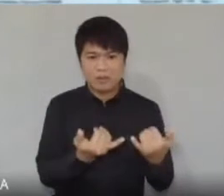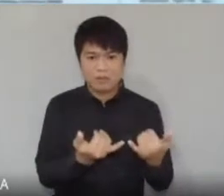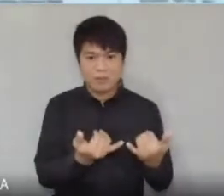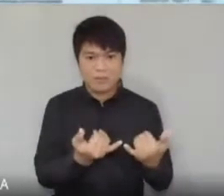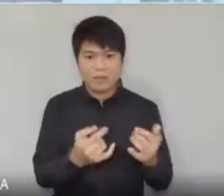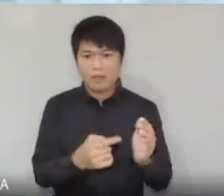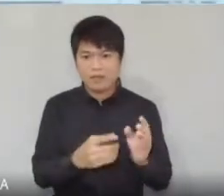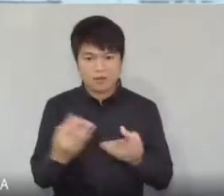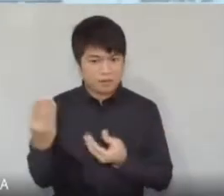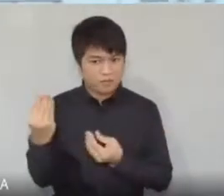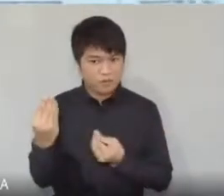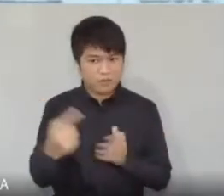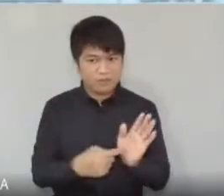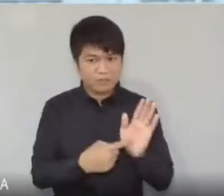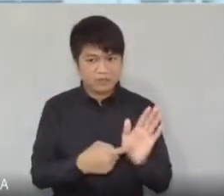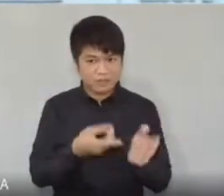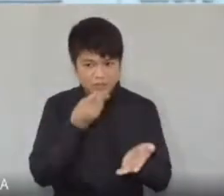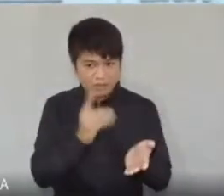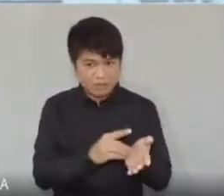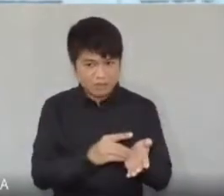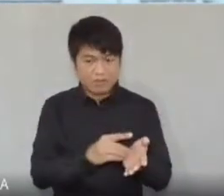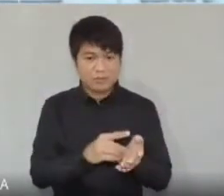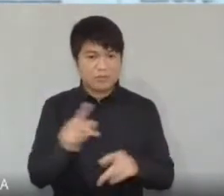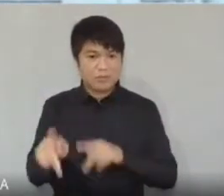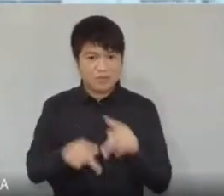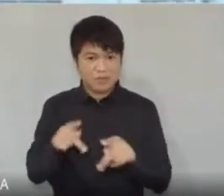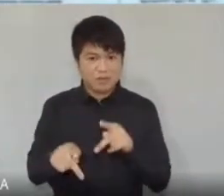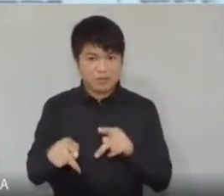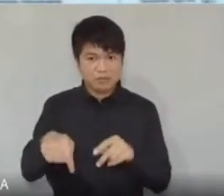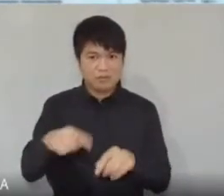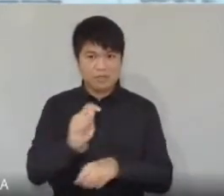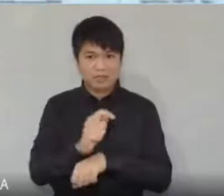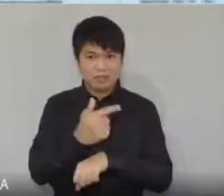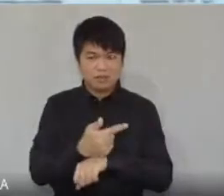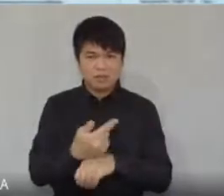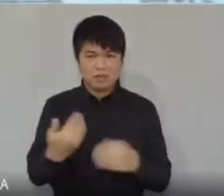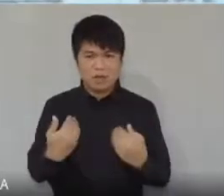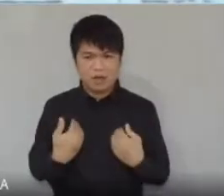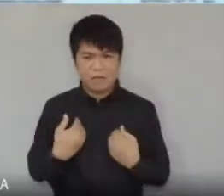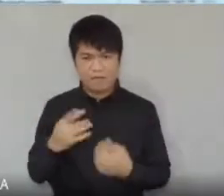86,474. We have service and telemedicine consultation of around